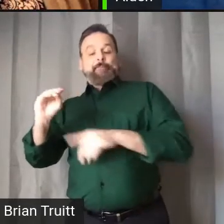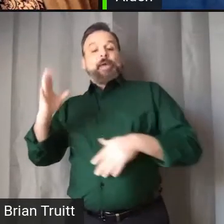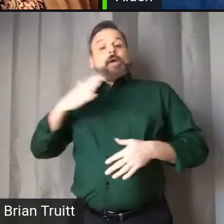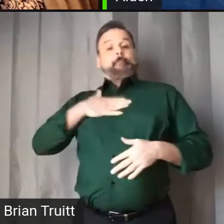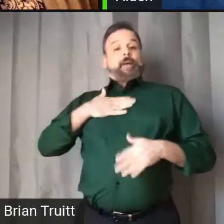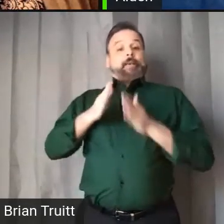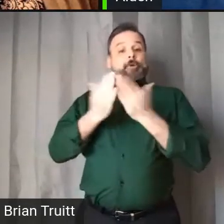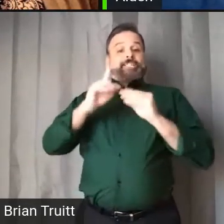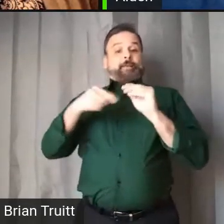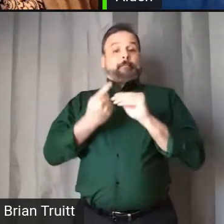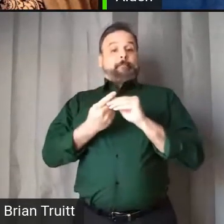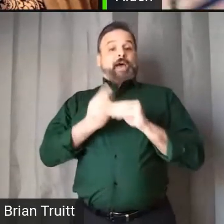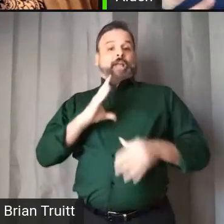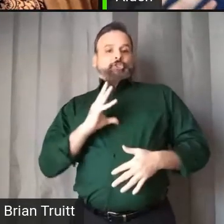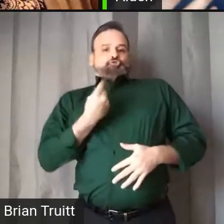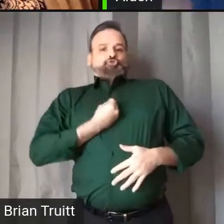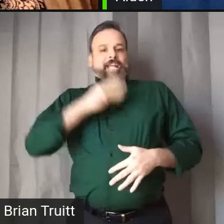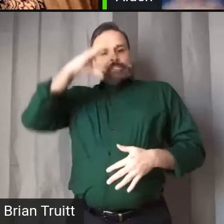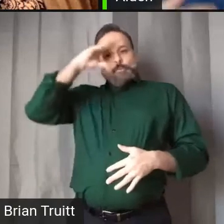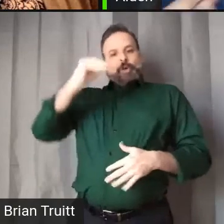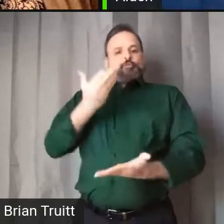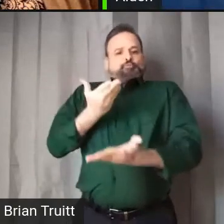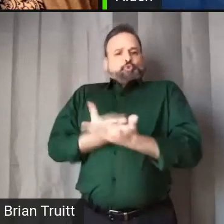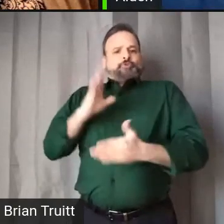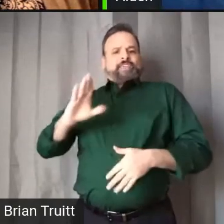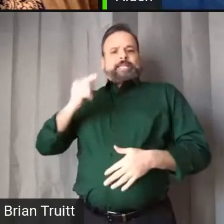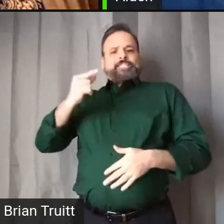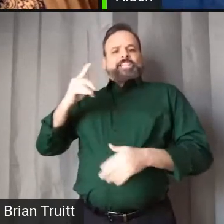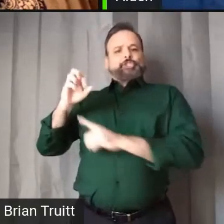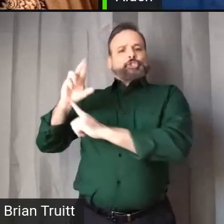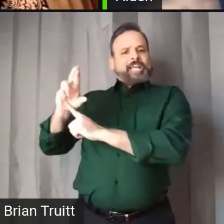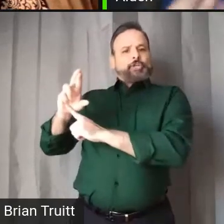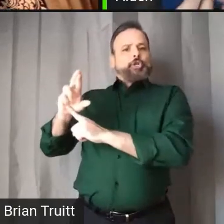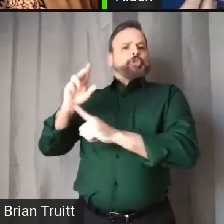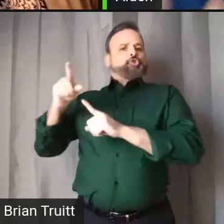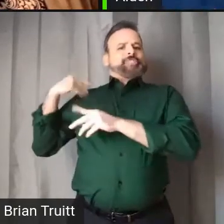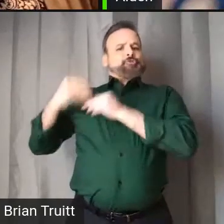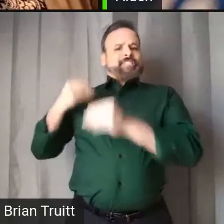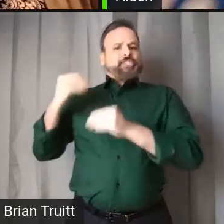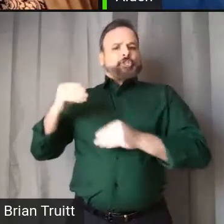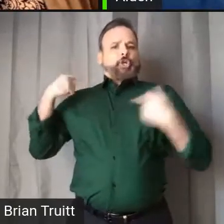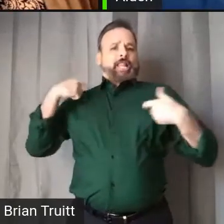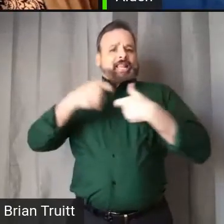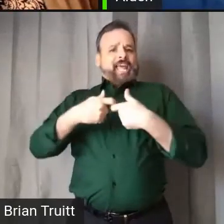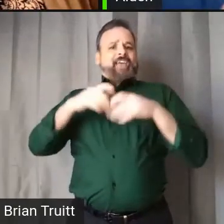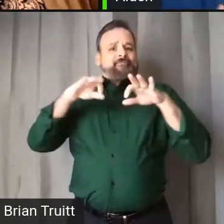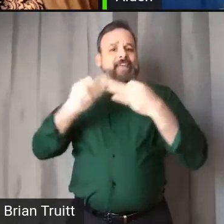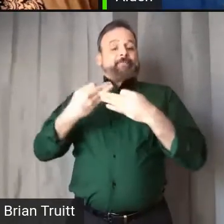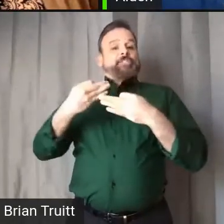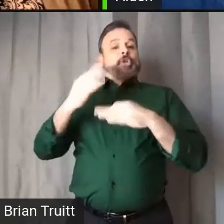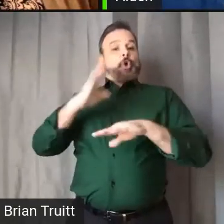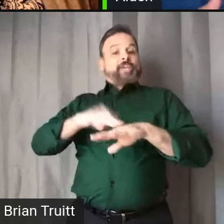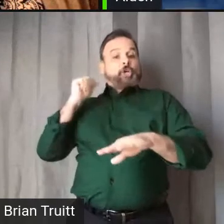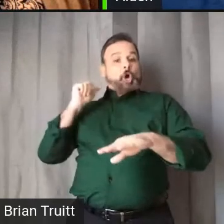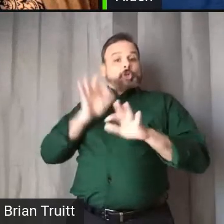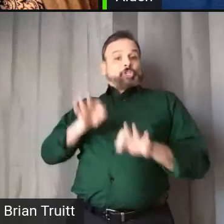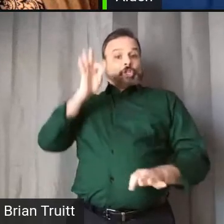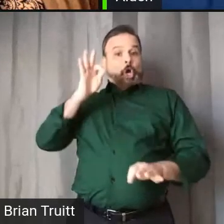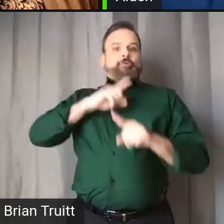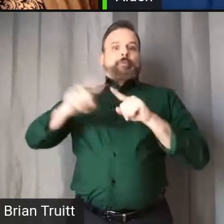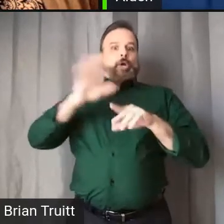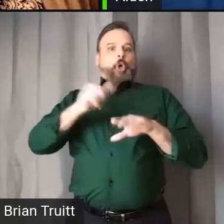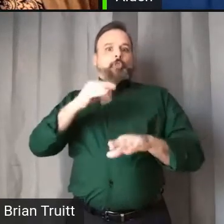is determined to prove his gender to his traditional Latinx family. So he summons a ghost, but he summons the wrong ghost,